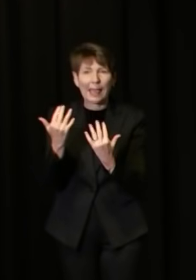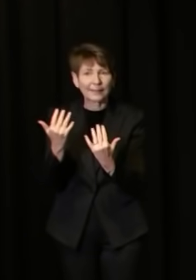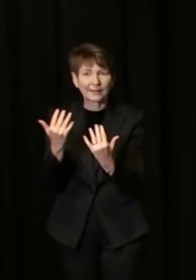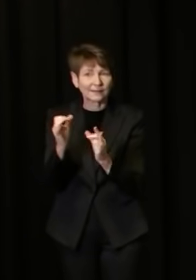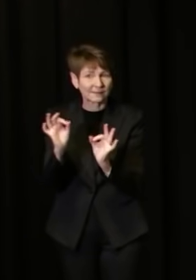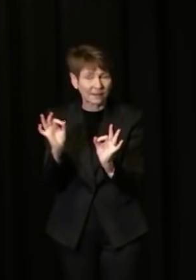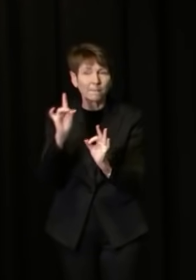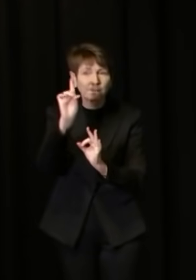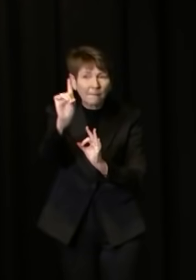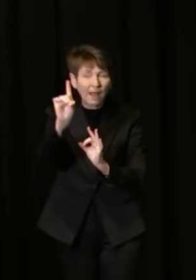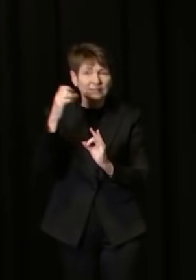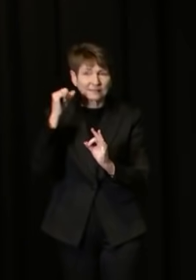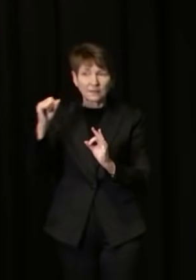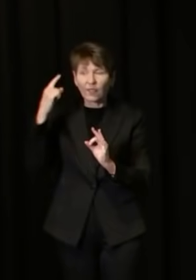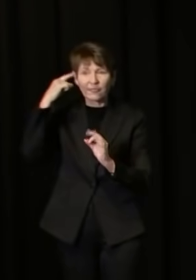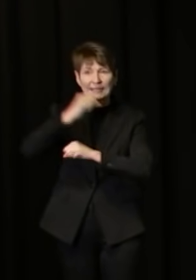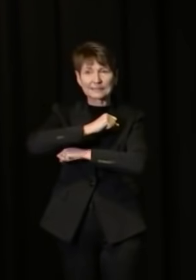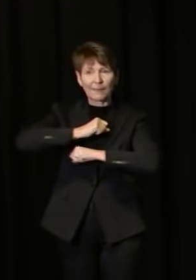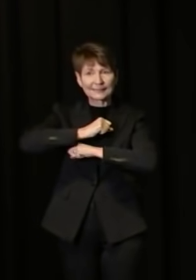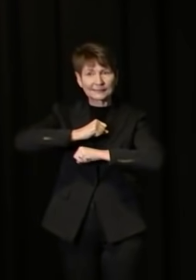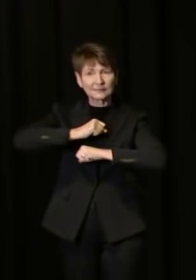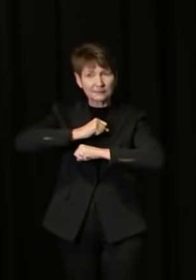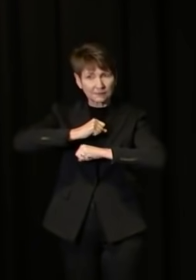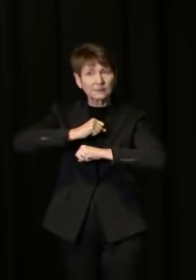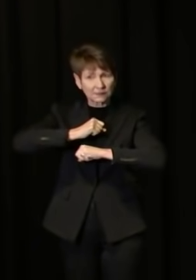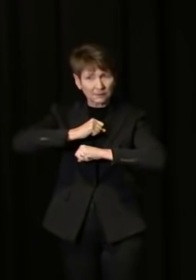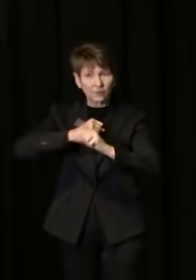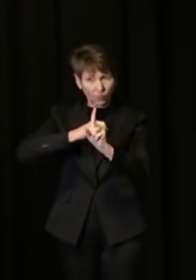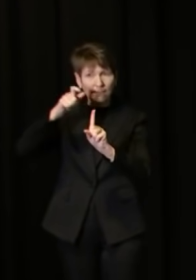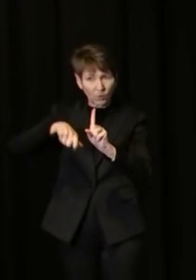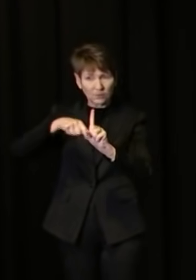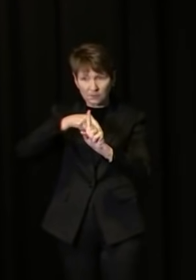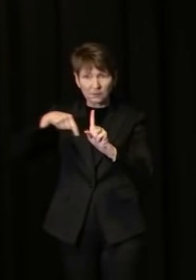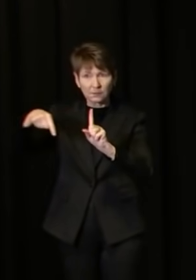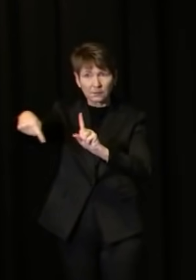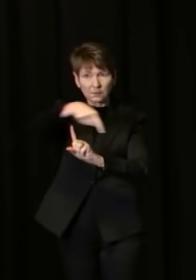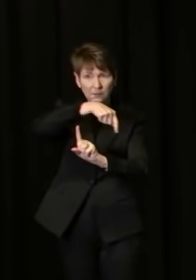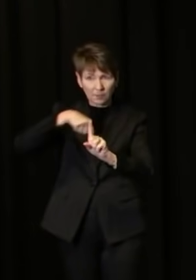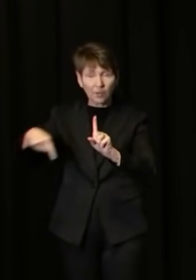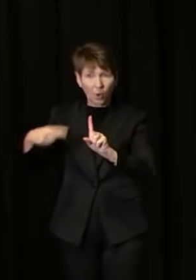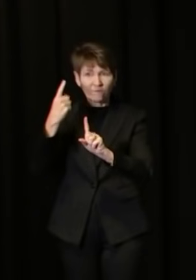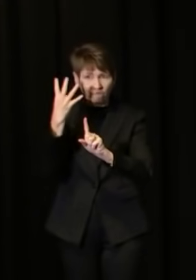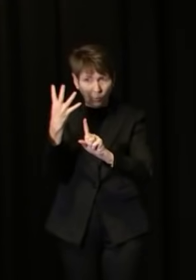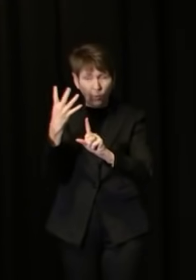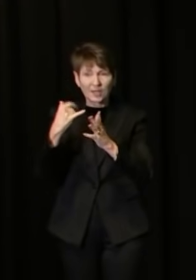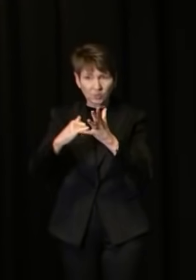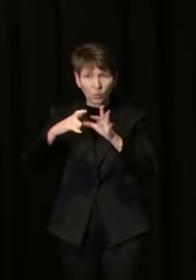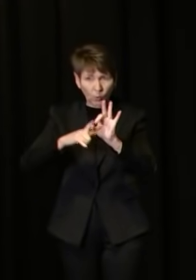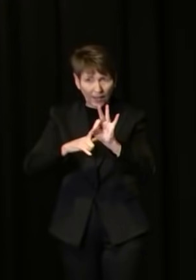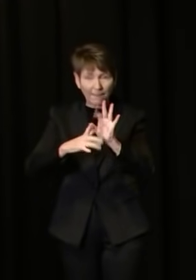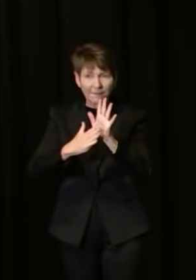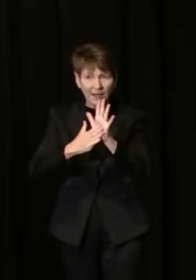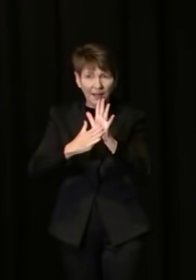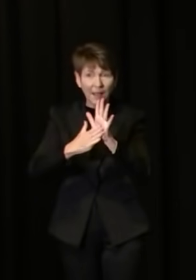person per 4 square metre limit, if all staff and patrons are fully